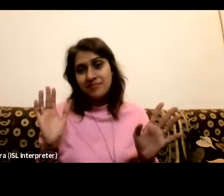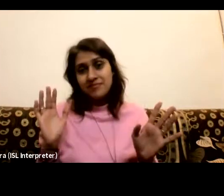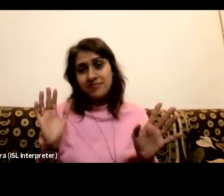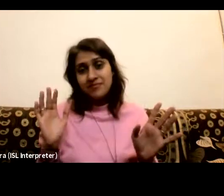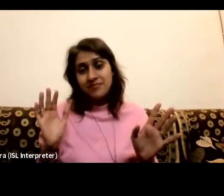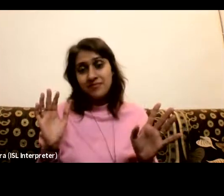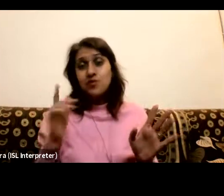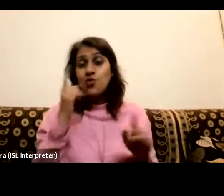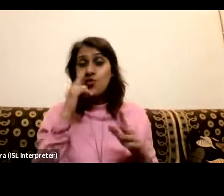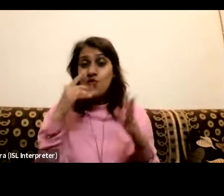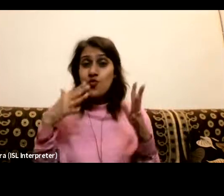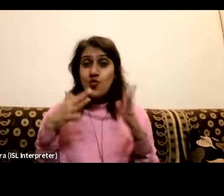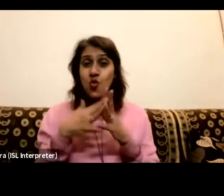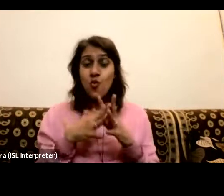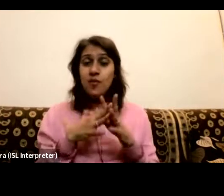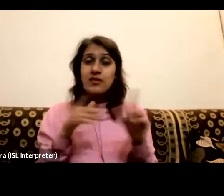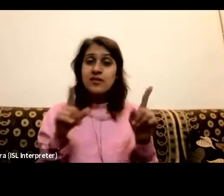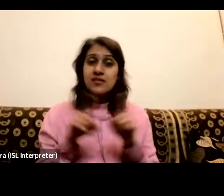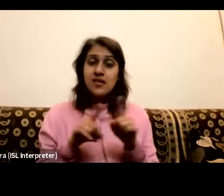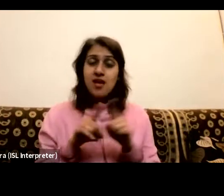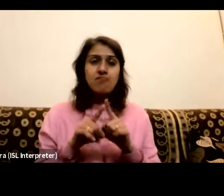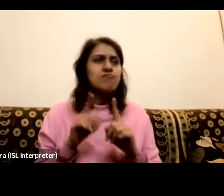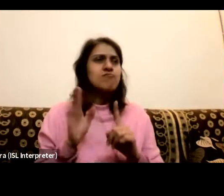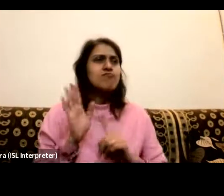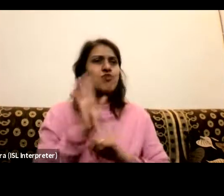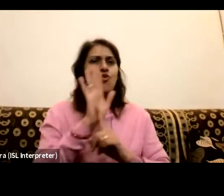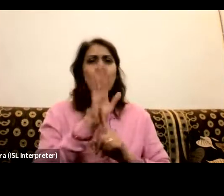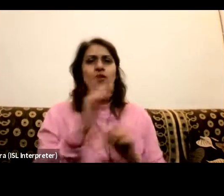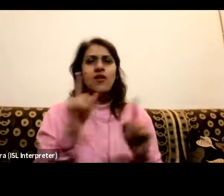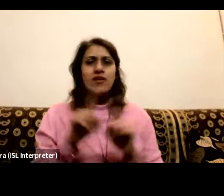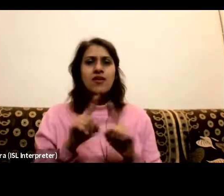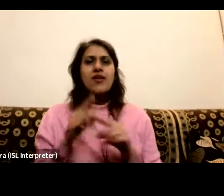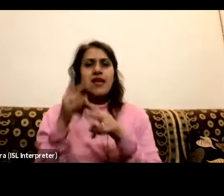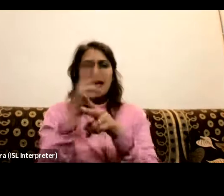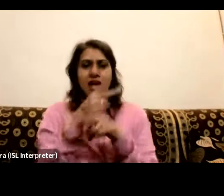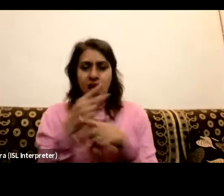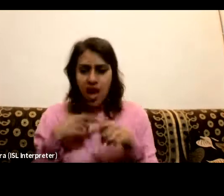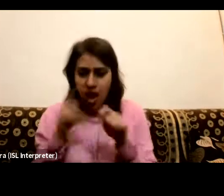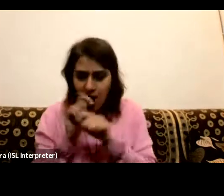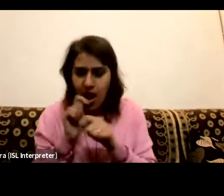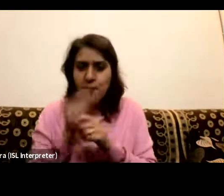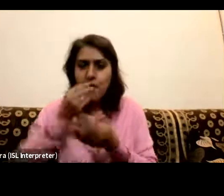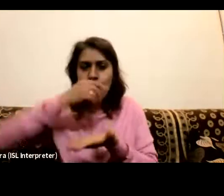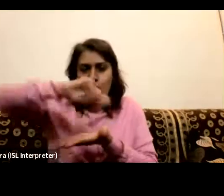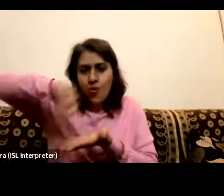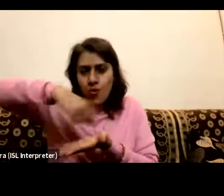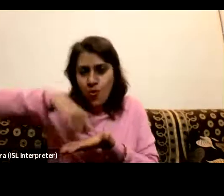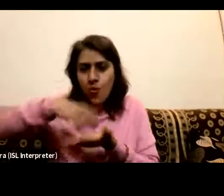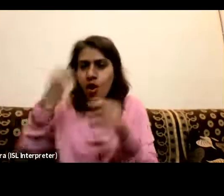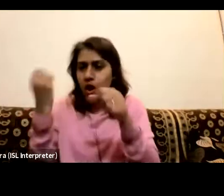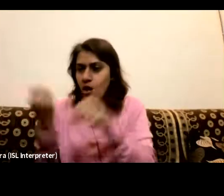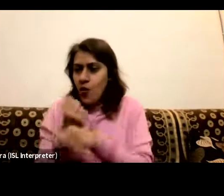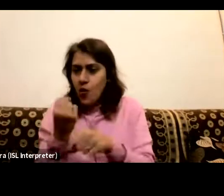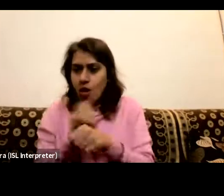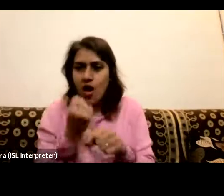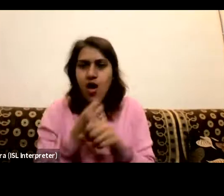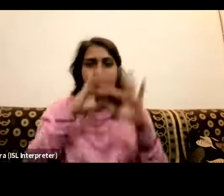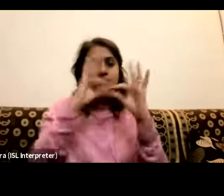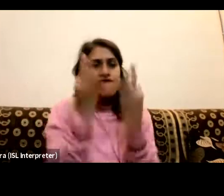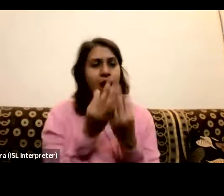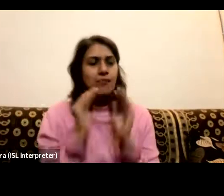that we as women play are those of carers, of homemakers, of looking after